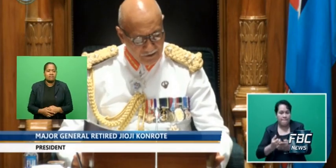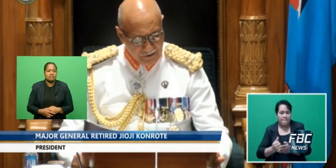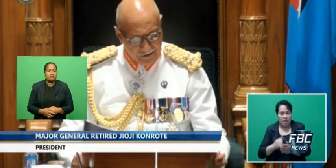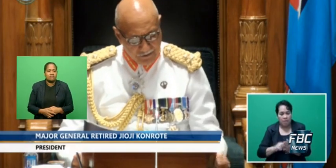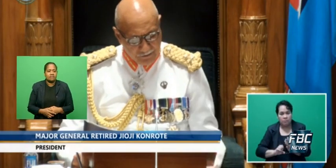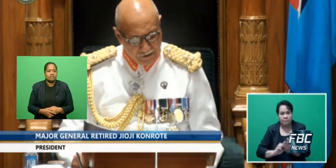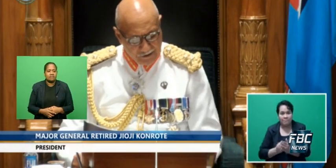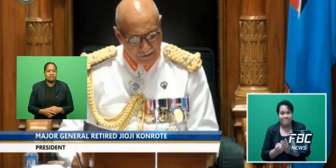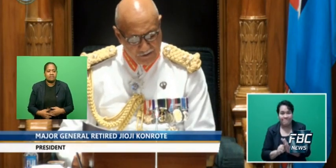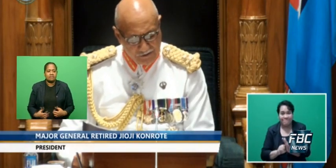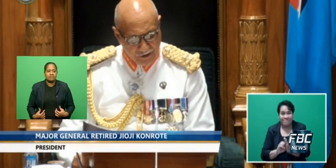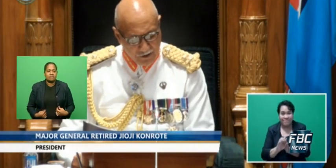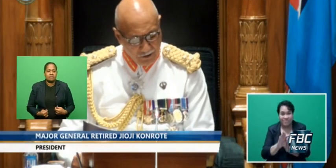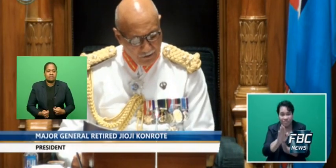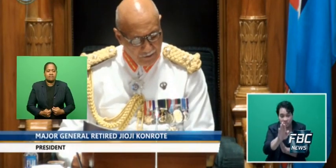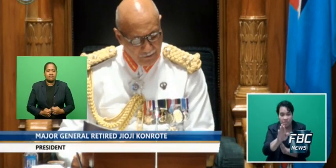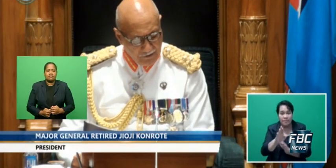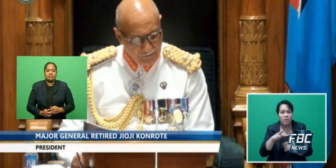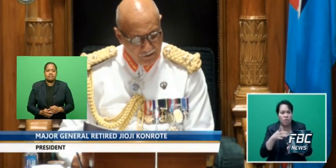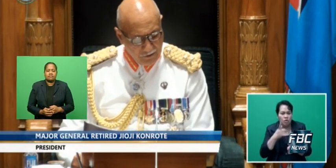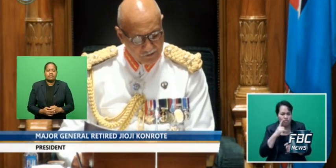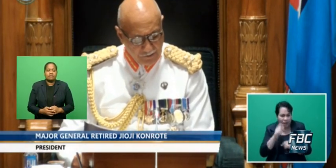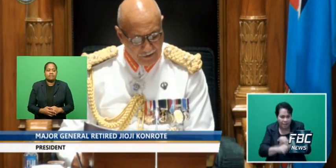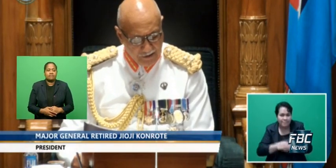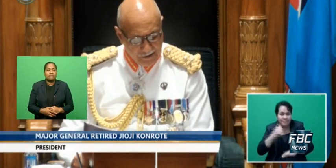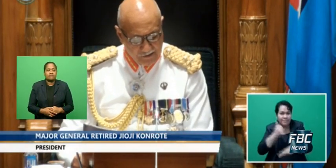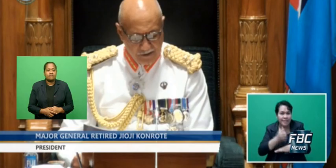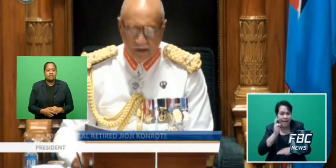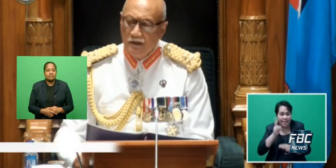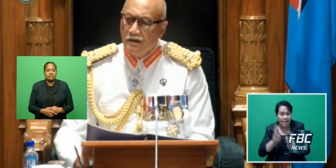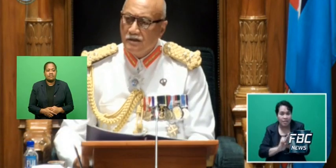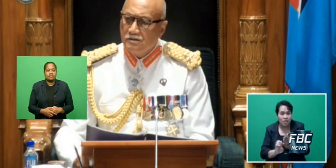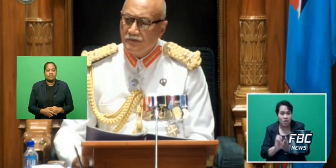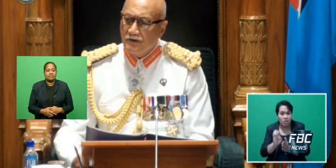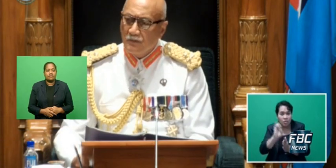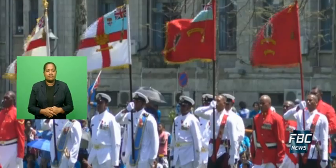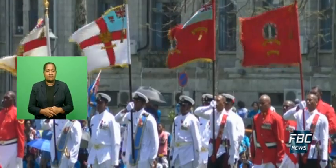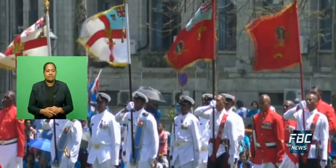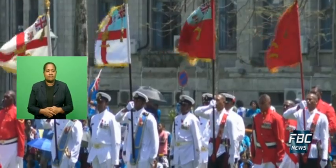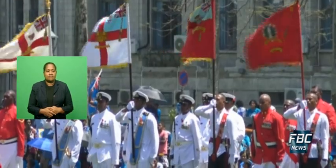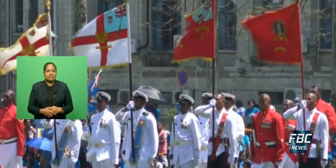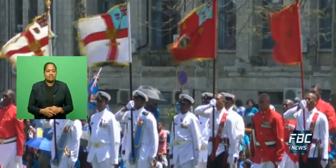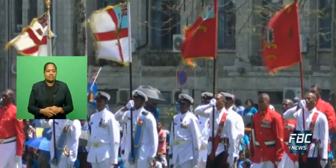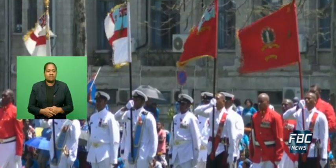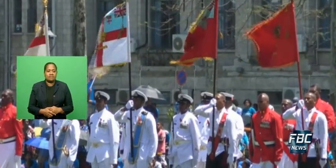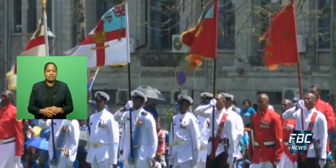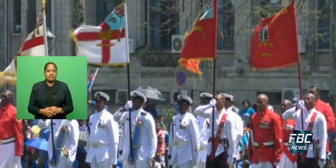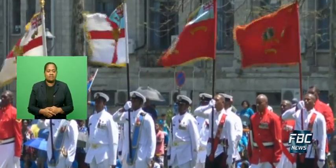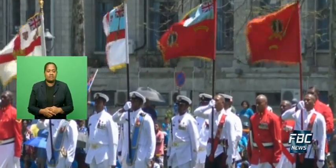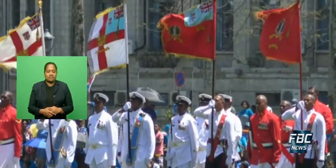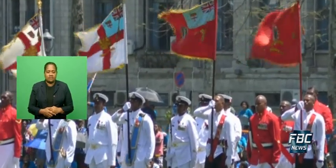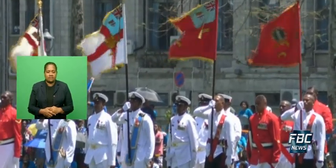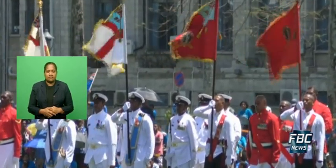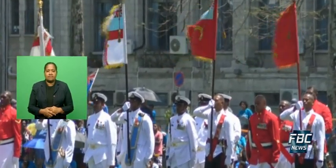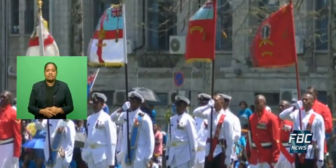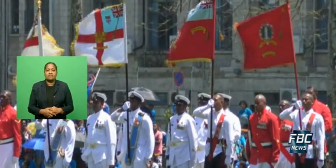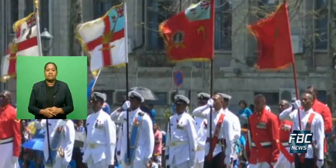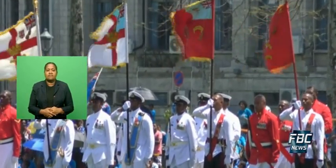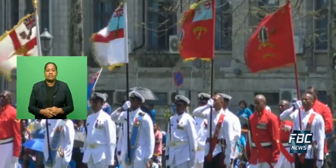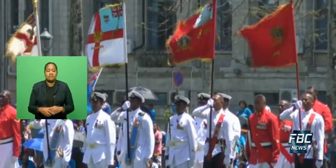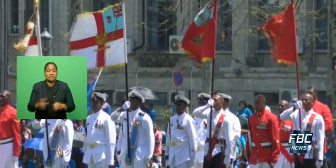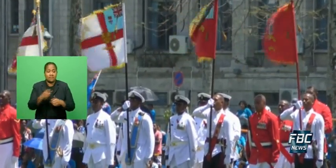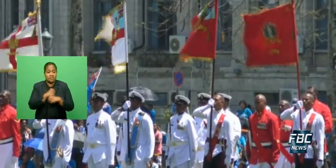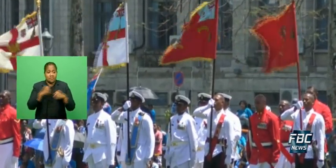Our ability to re-establish the strong economy we have built over so many years is very much at stake. Our